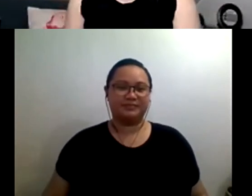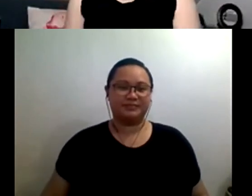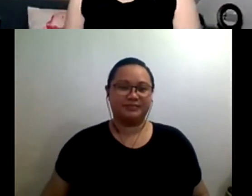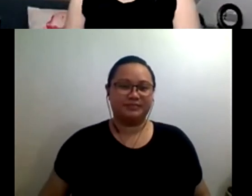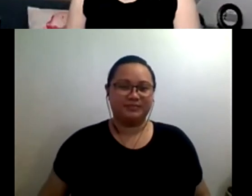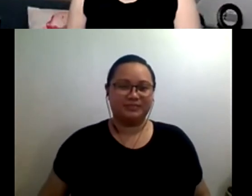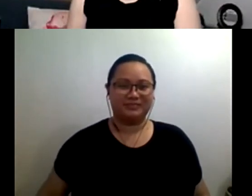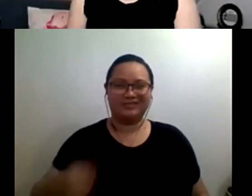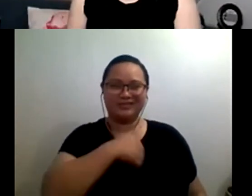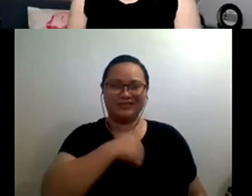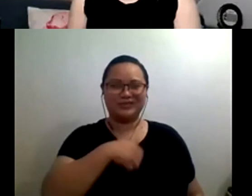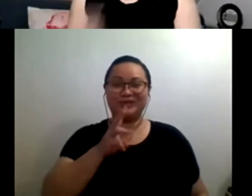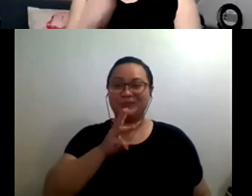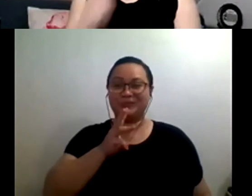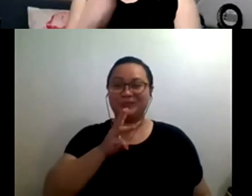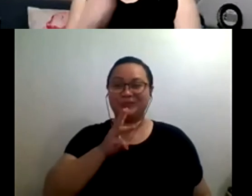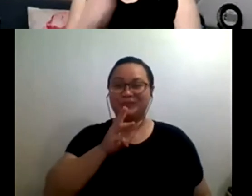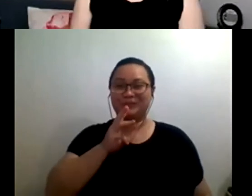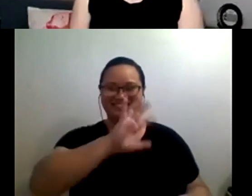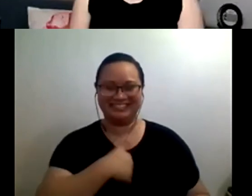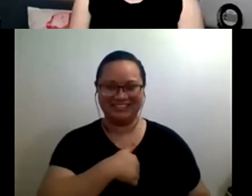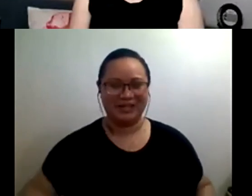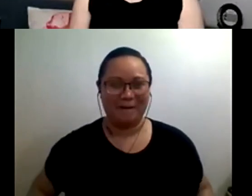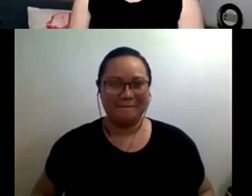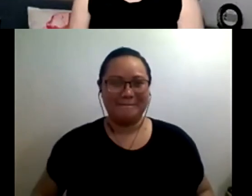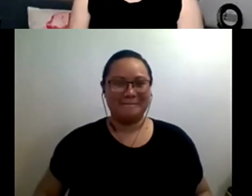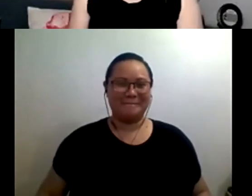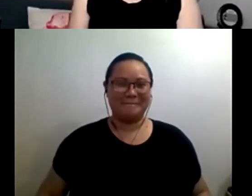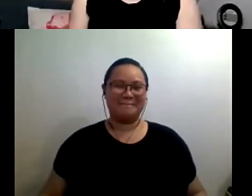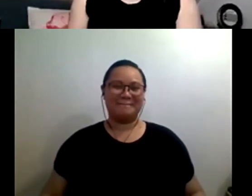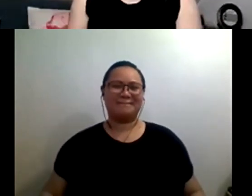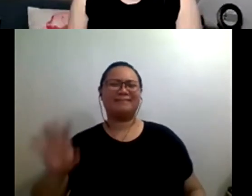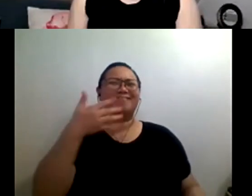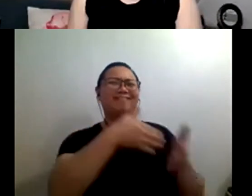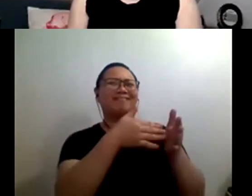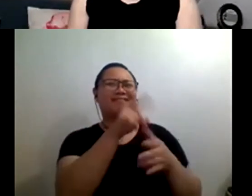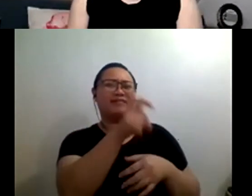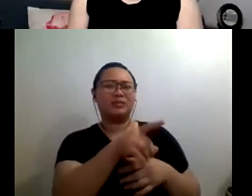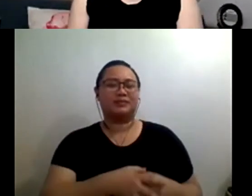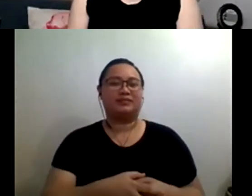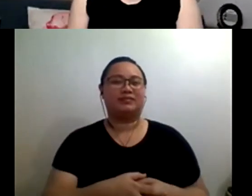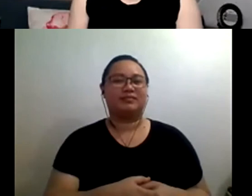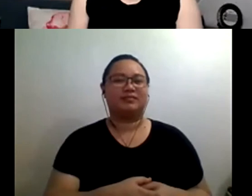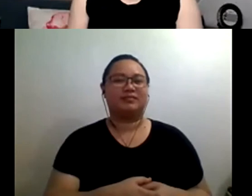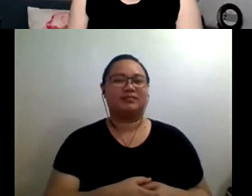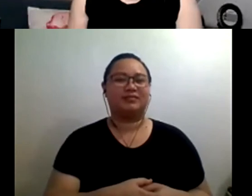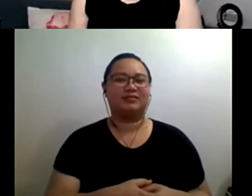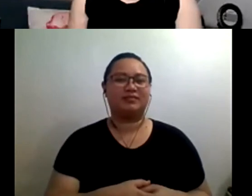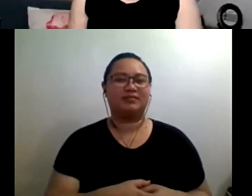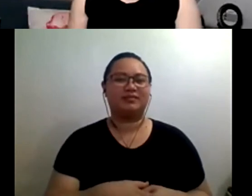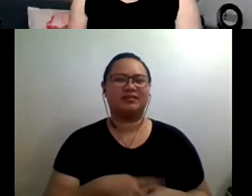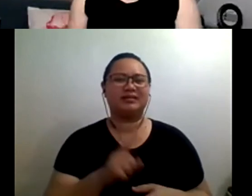Sorry, uminom ako ng tubig sa aking water jug. Question, okay, I'm so sorry. Yes, hindi sinabi kung sino nagtanong eh, pero what's